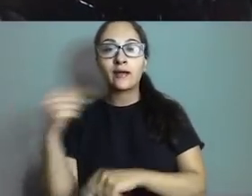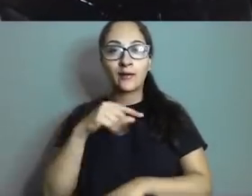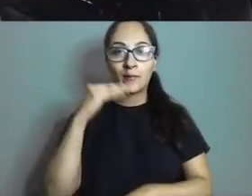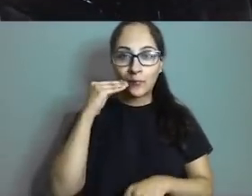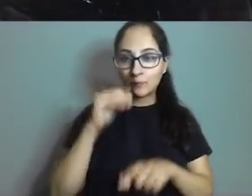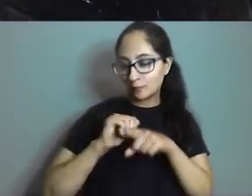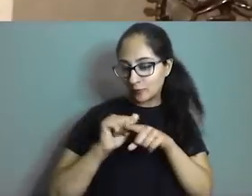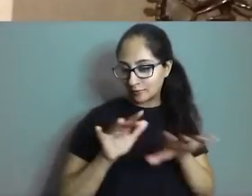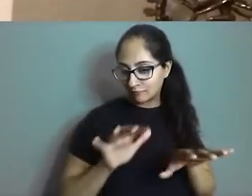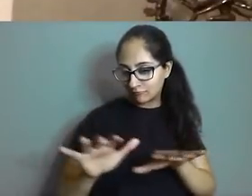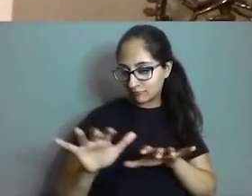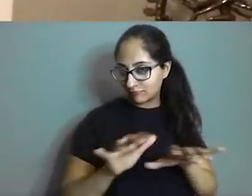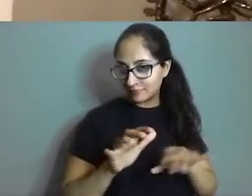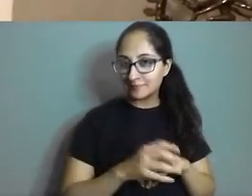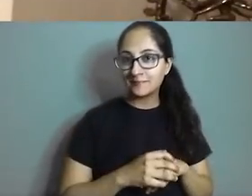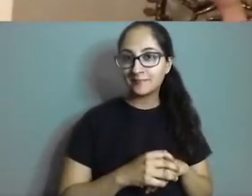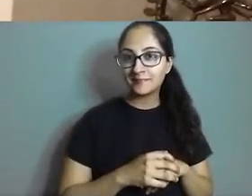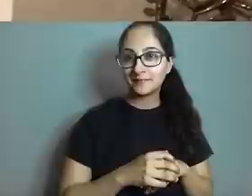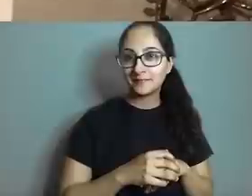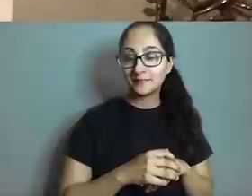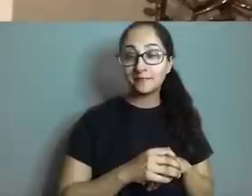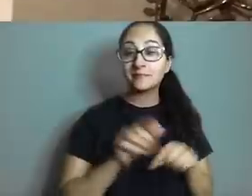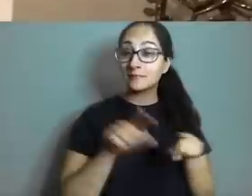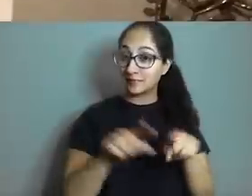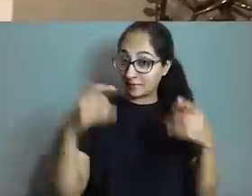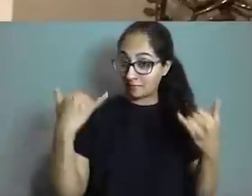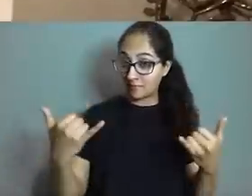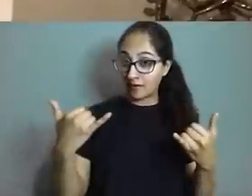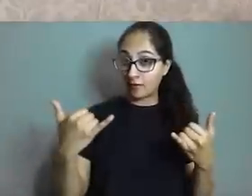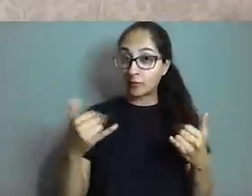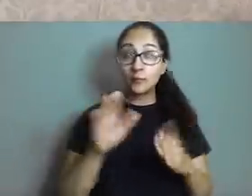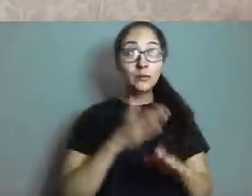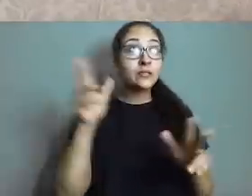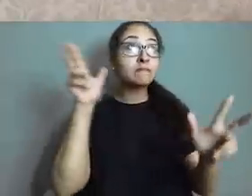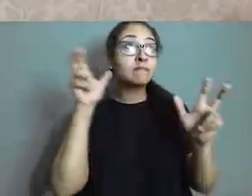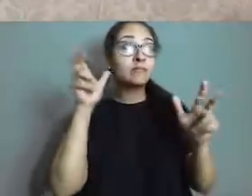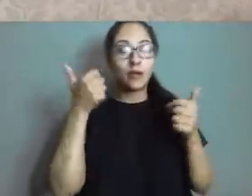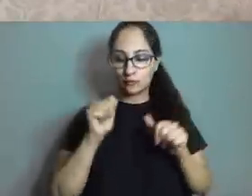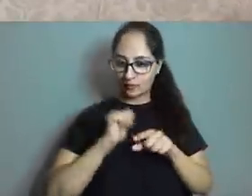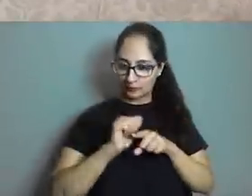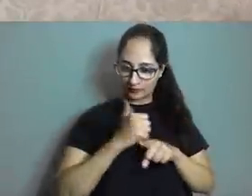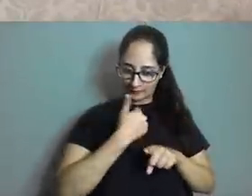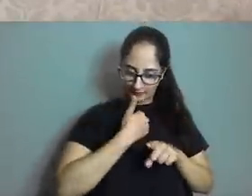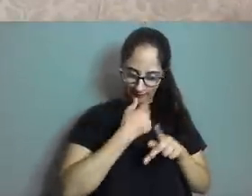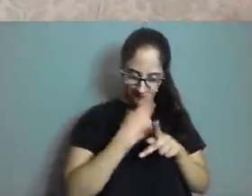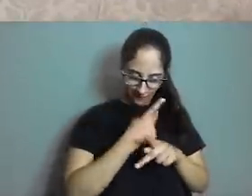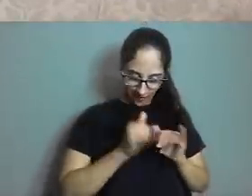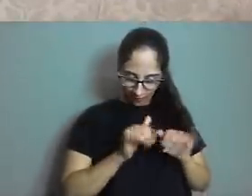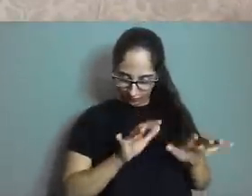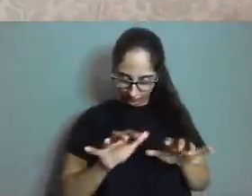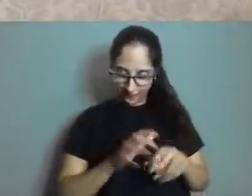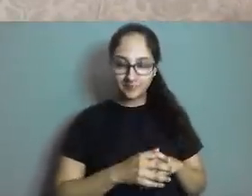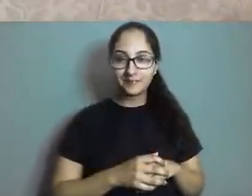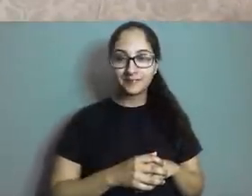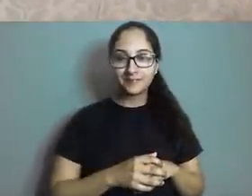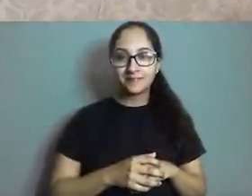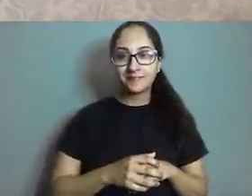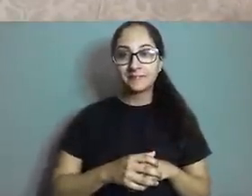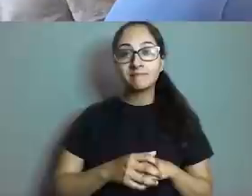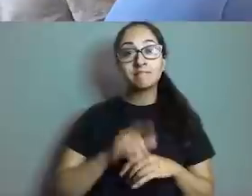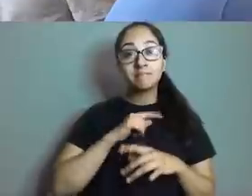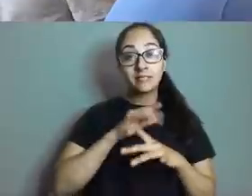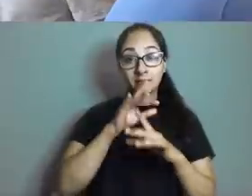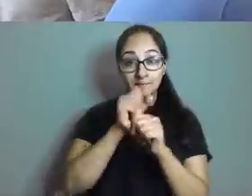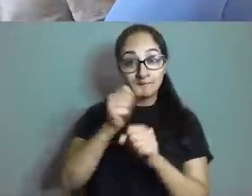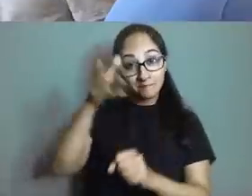today in um recreating music that i hear my toughbook journey started by watching my dad perform jumps for kuchal